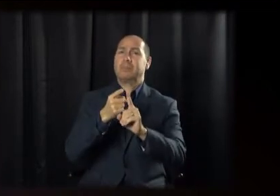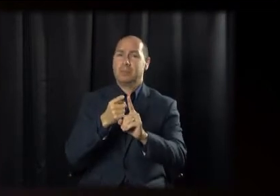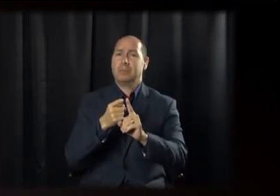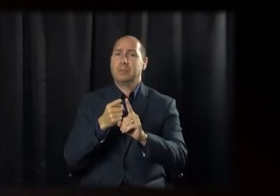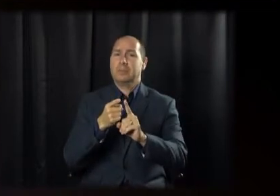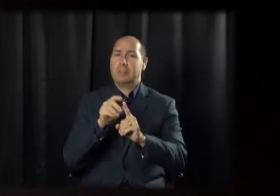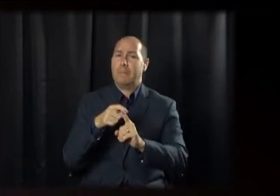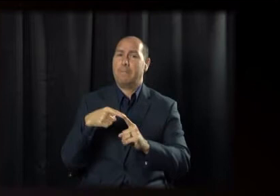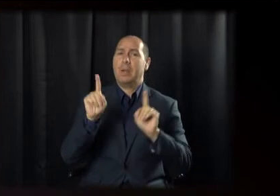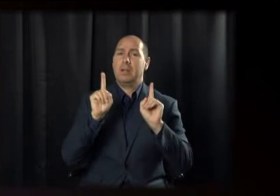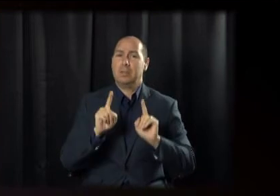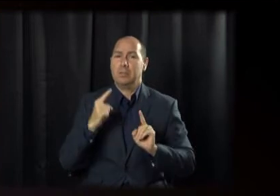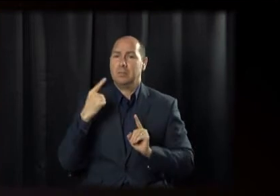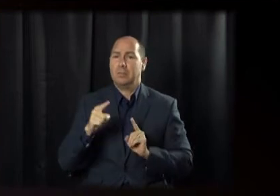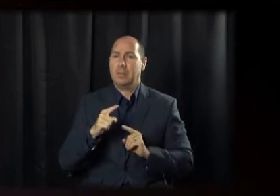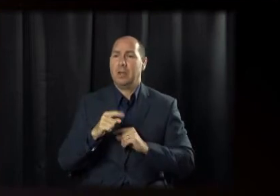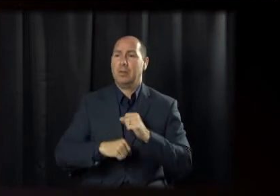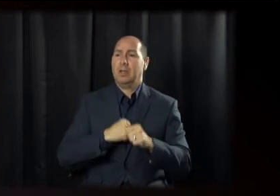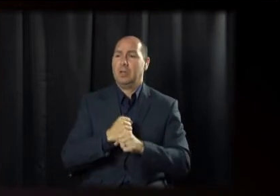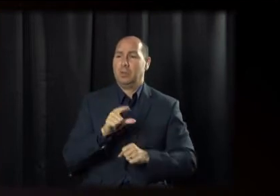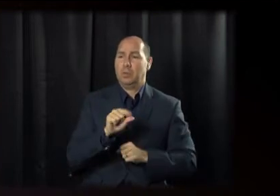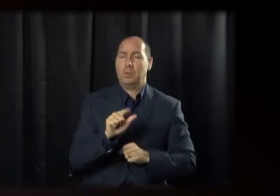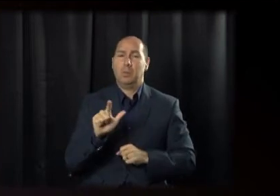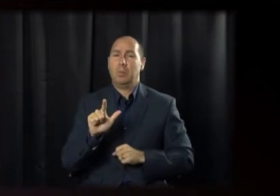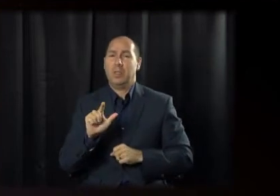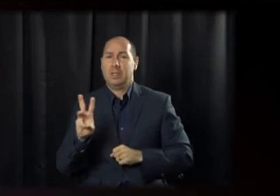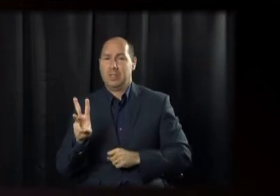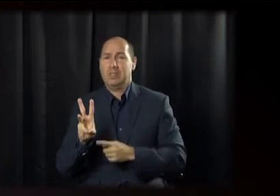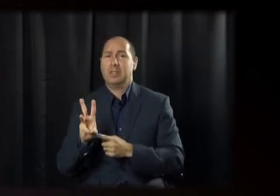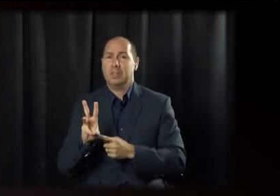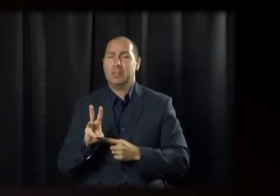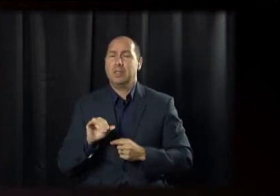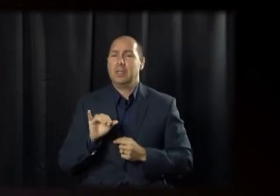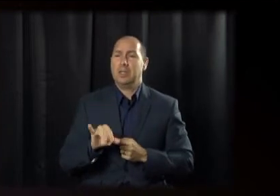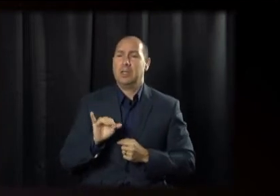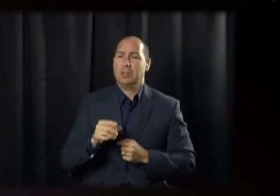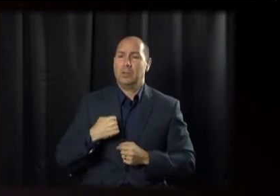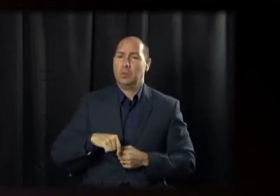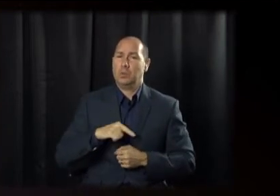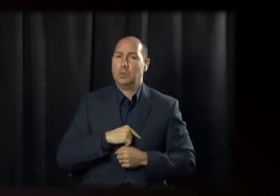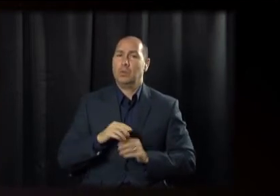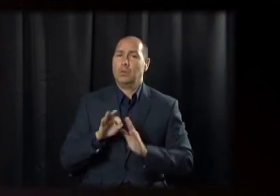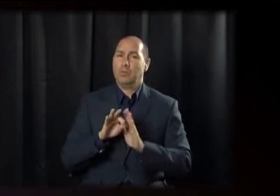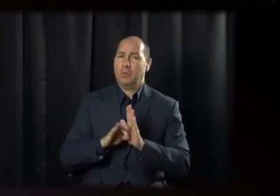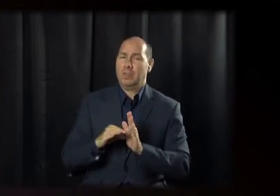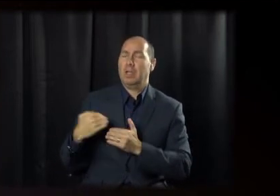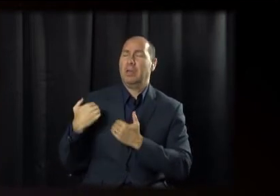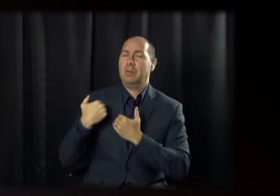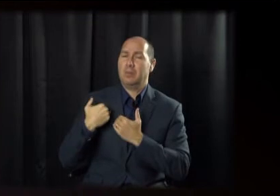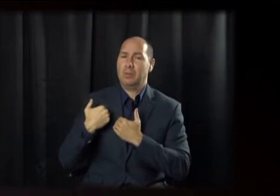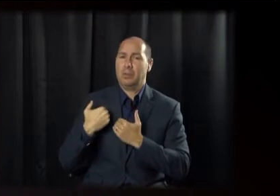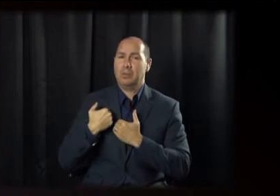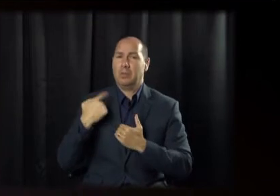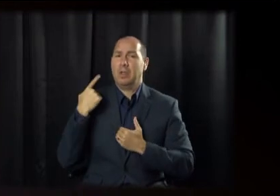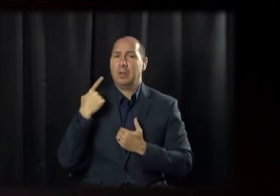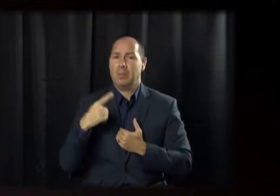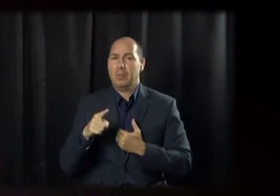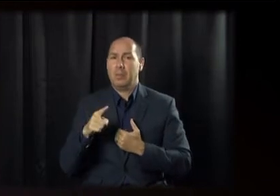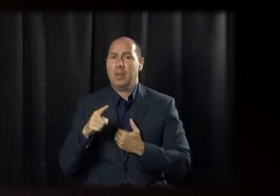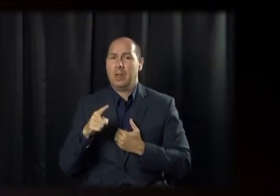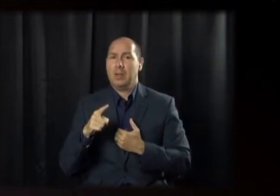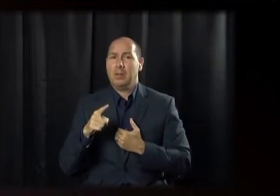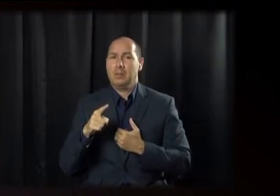year 26, putting Prasa on a path to the level of fiscal responsibility and financial sustainability envisioned by